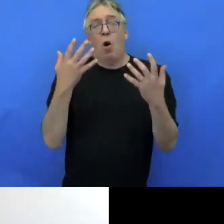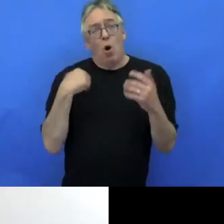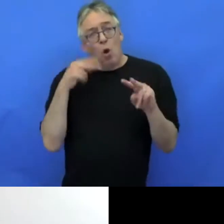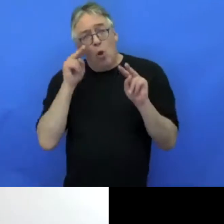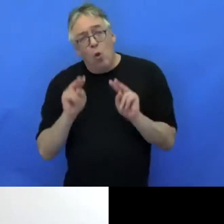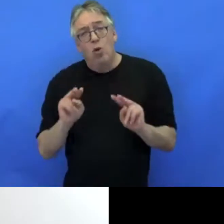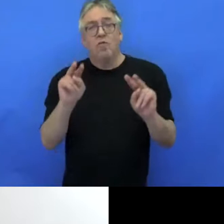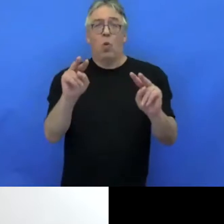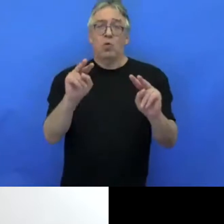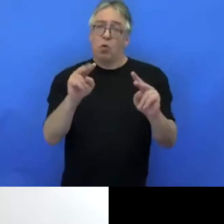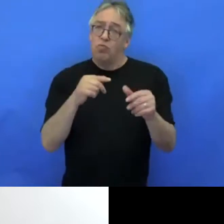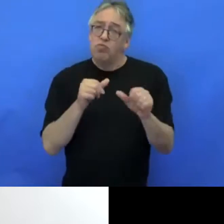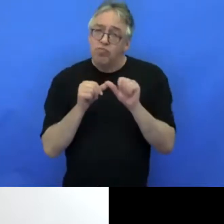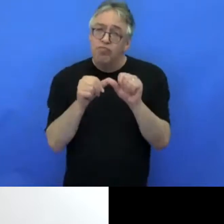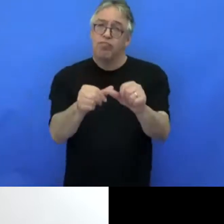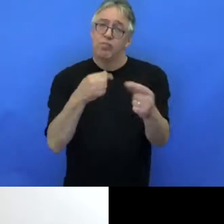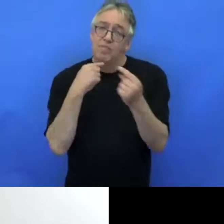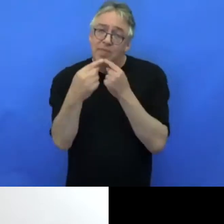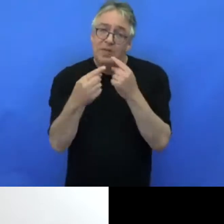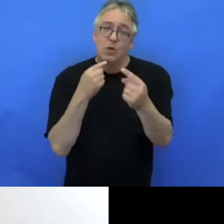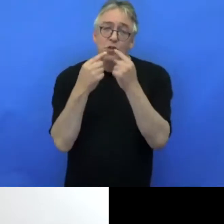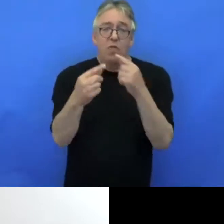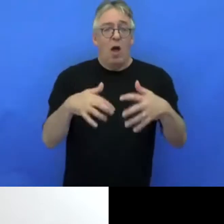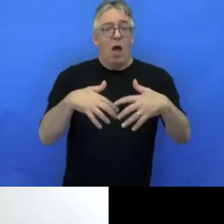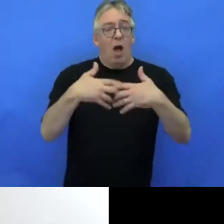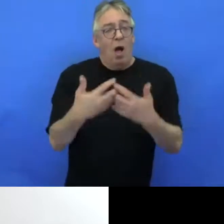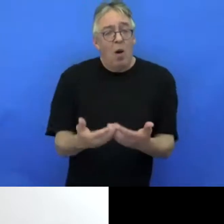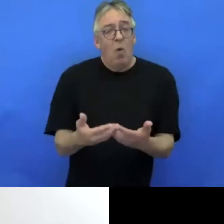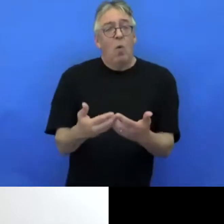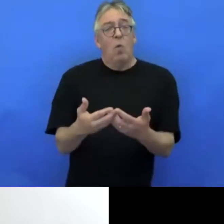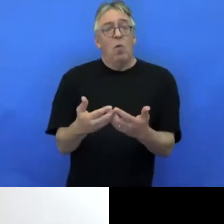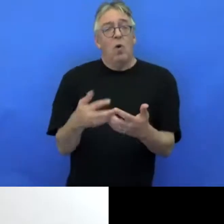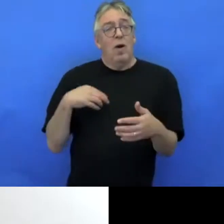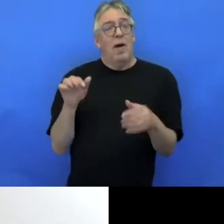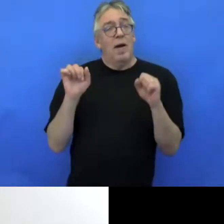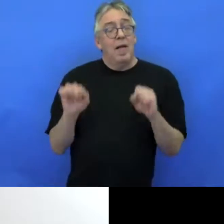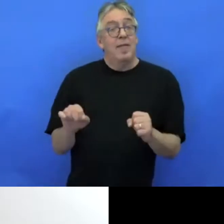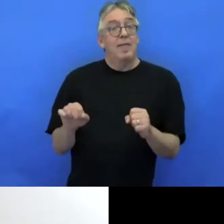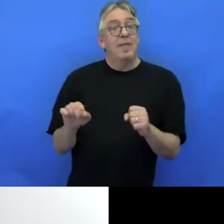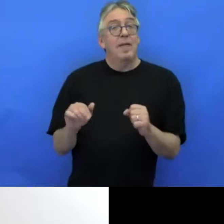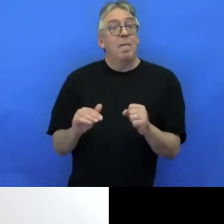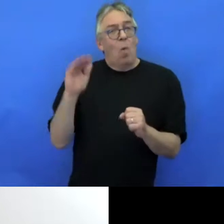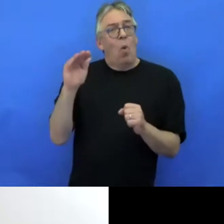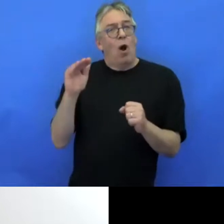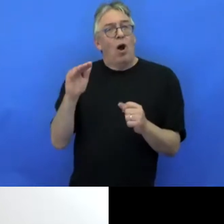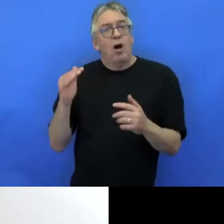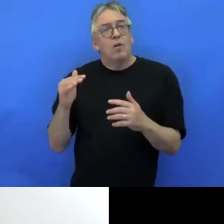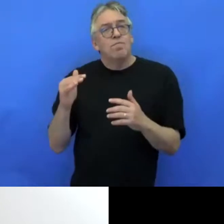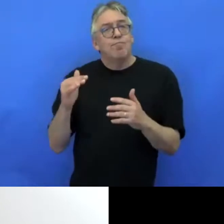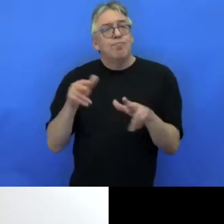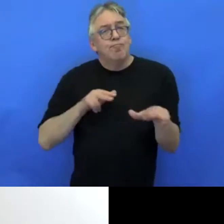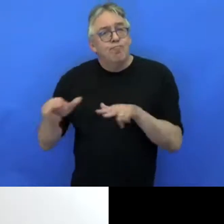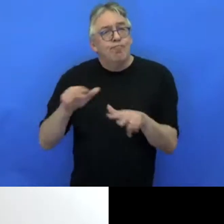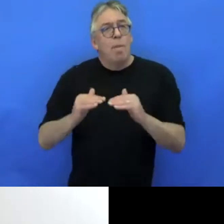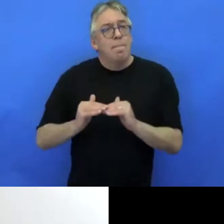with various stakeholders on how we can engage and support further discussions on how